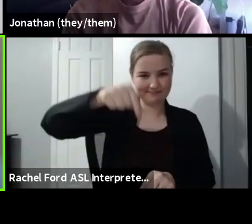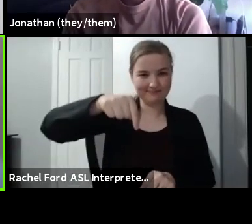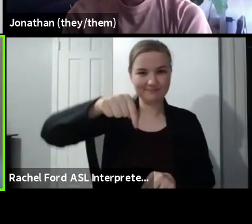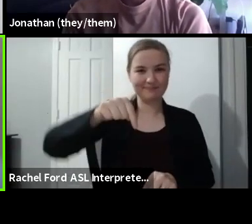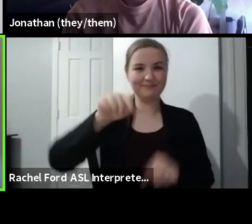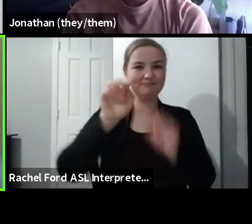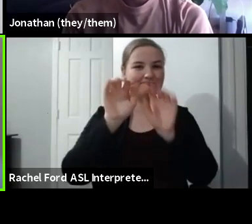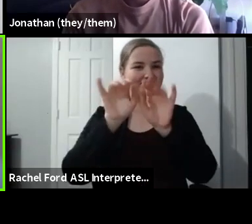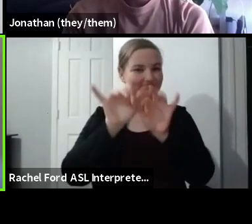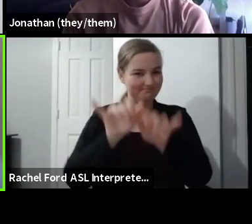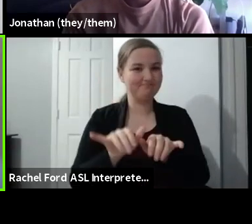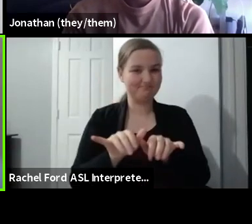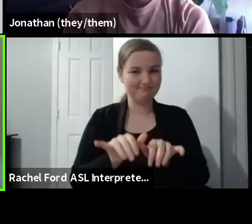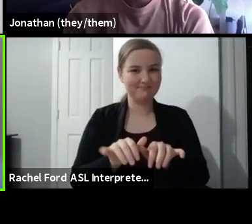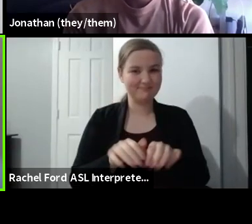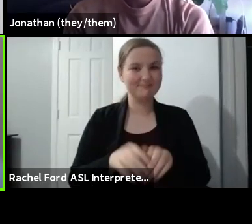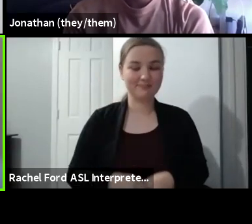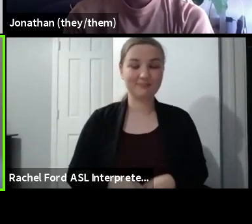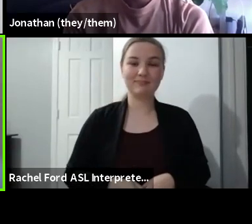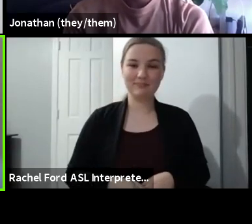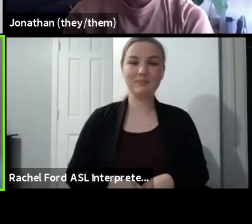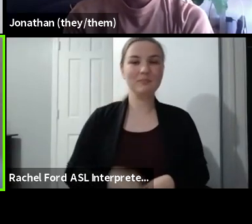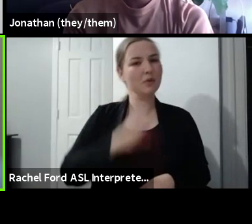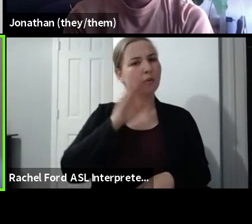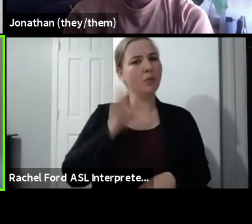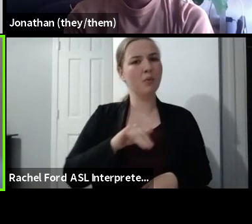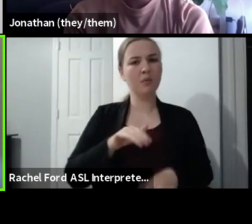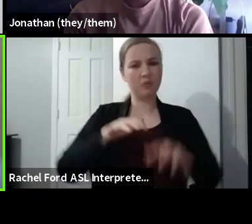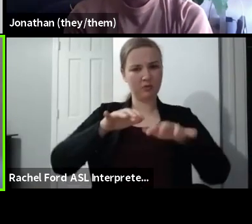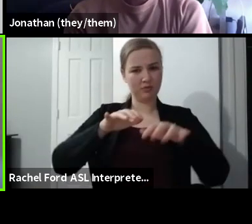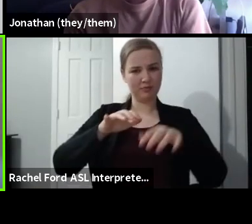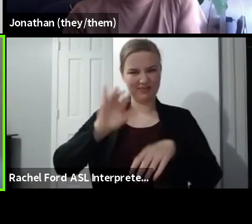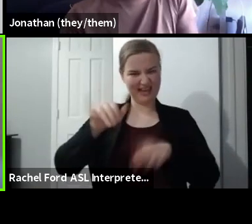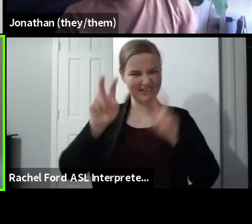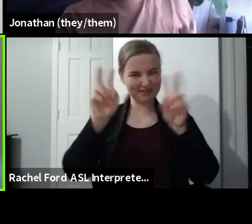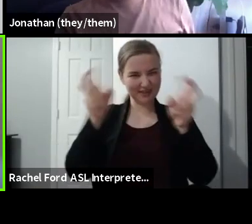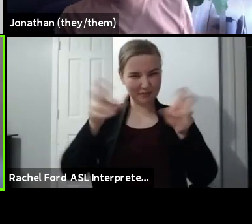y'all, decolonization and renaming.